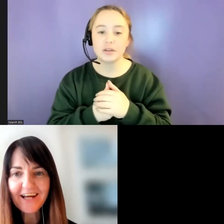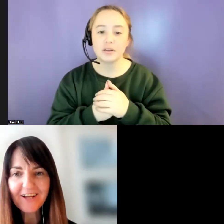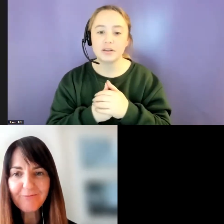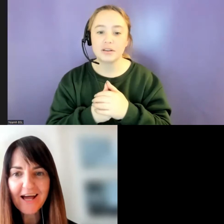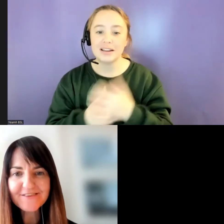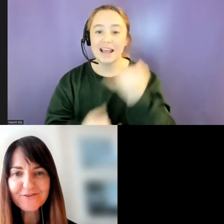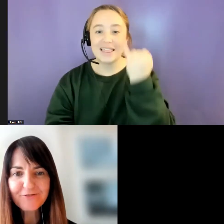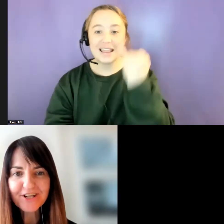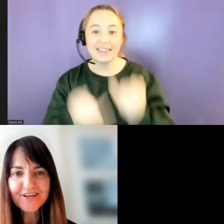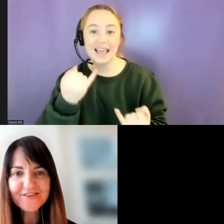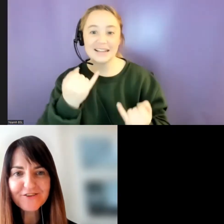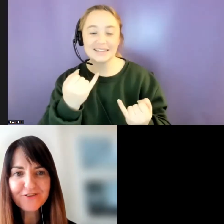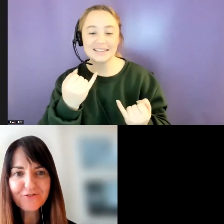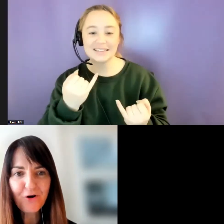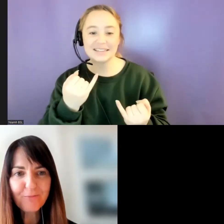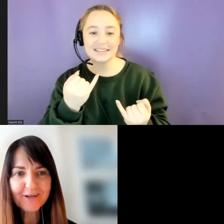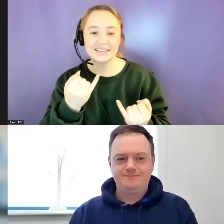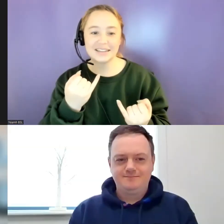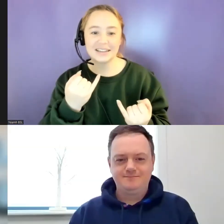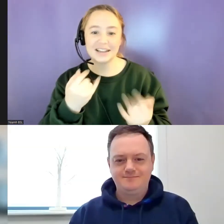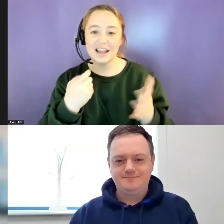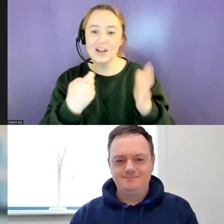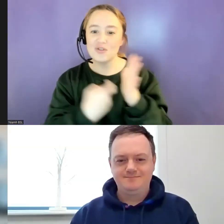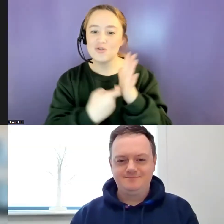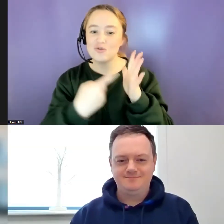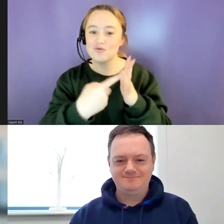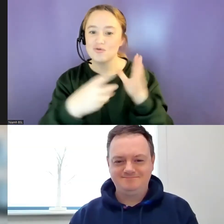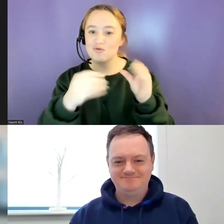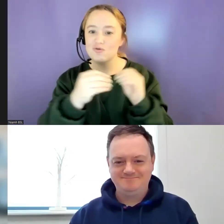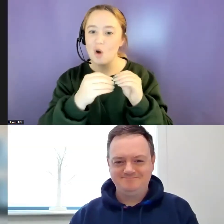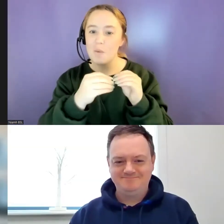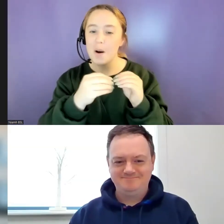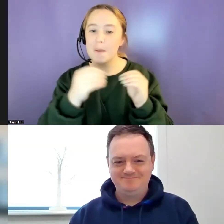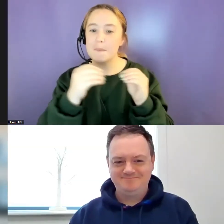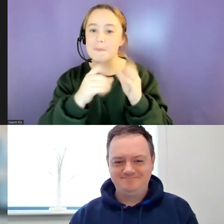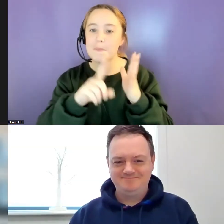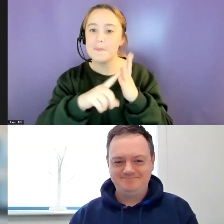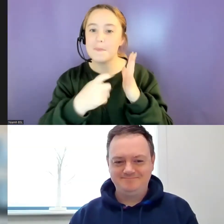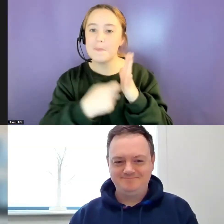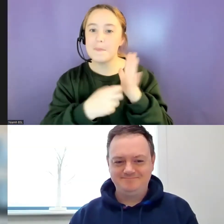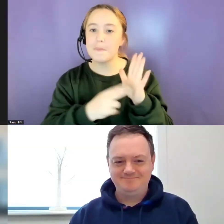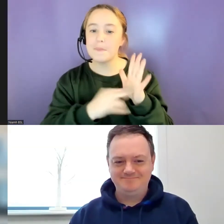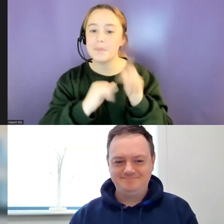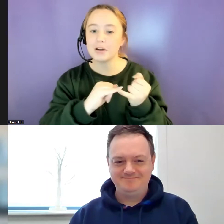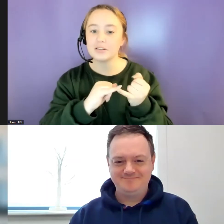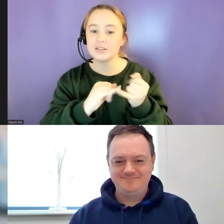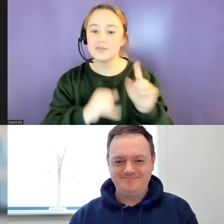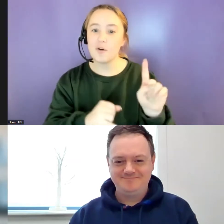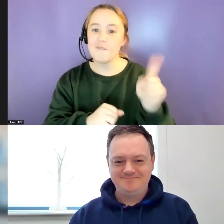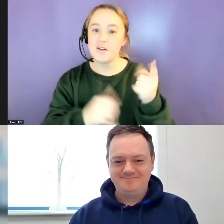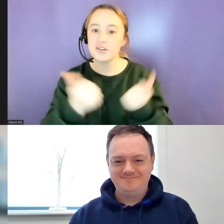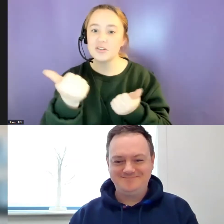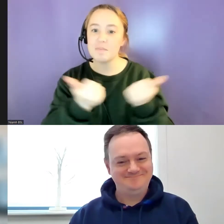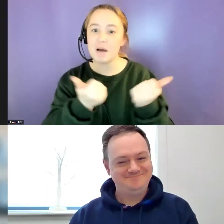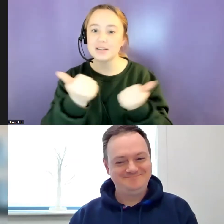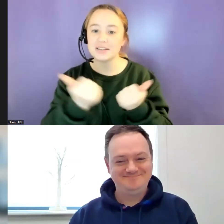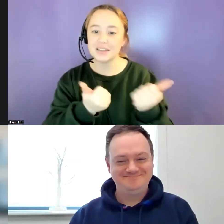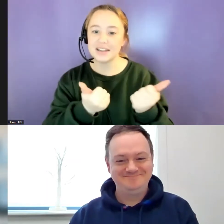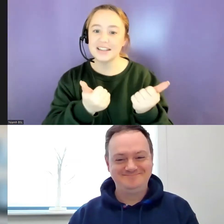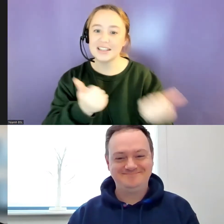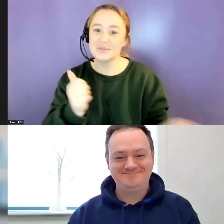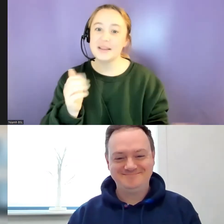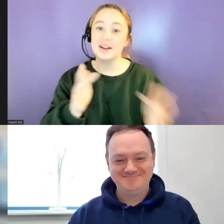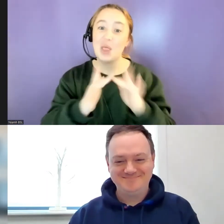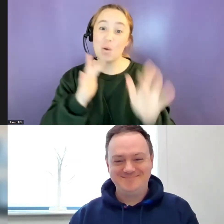finally then, I'll pass over to Robert Burns from FirstBus. Robert's been on quite a few of our webinars before. He's a bit